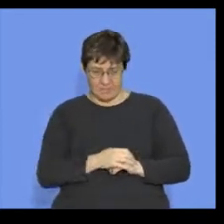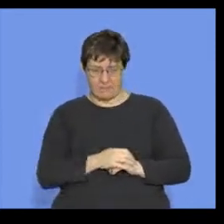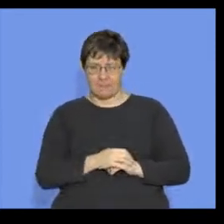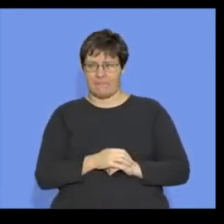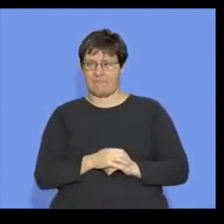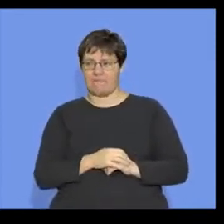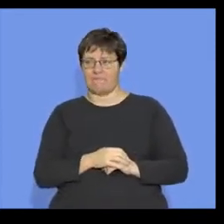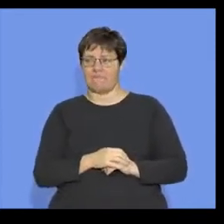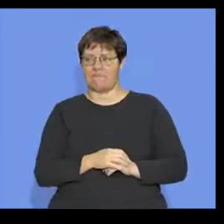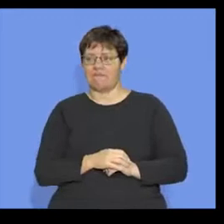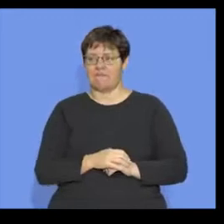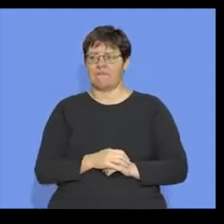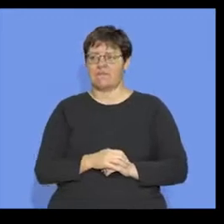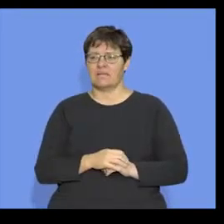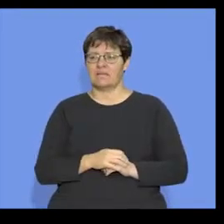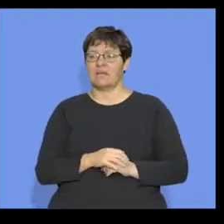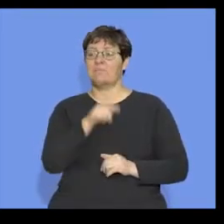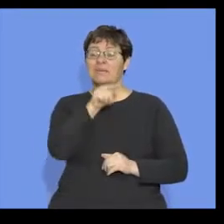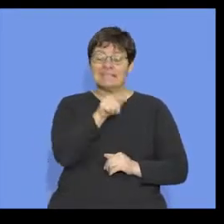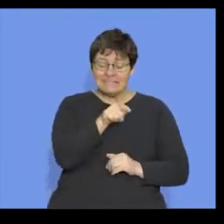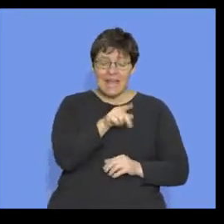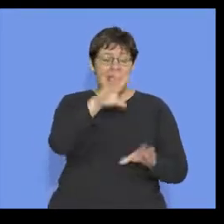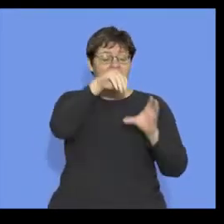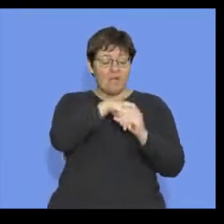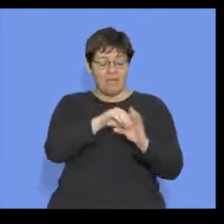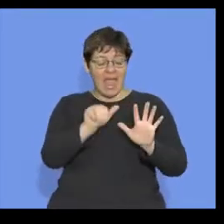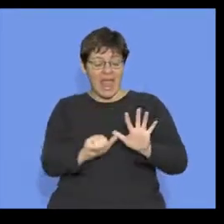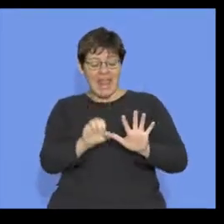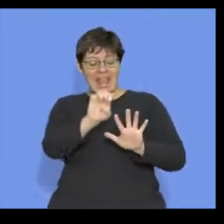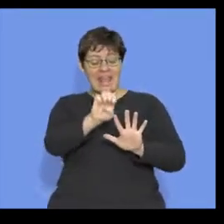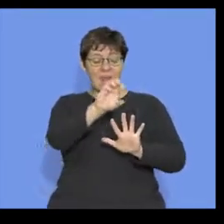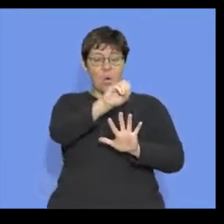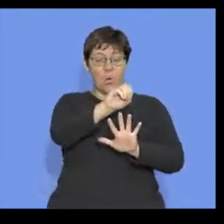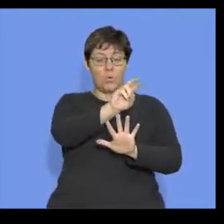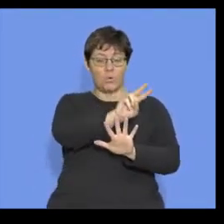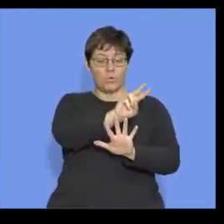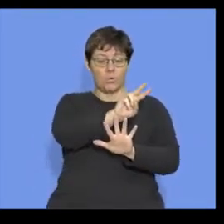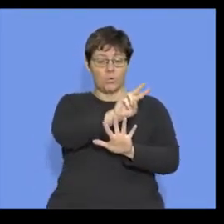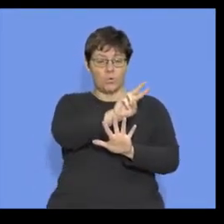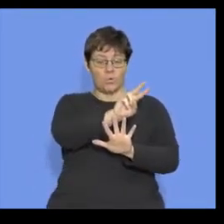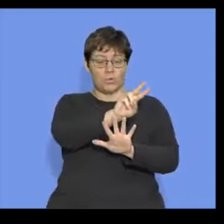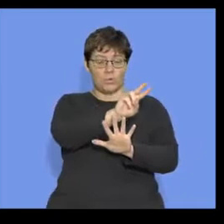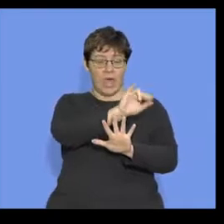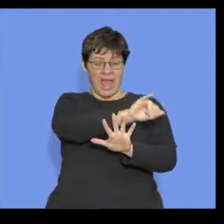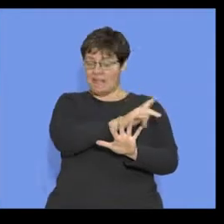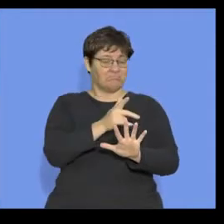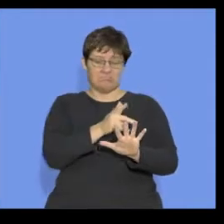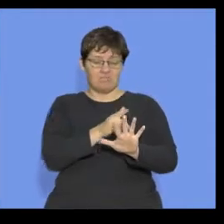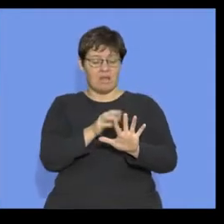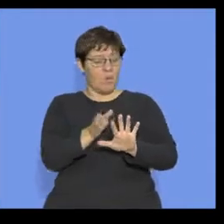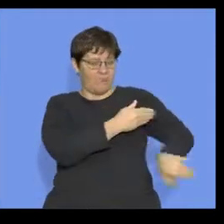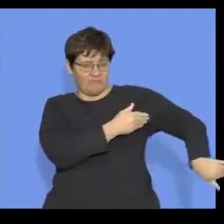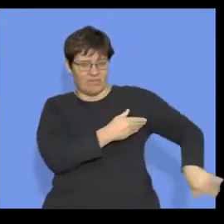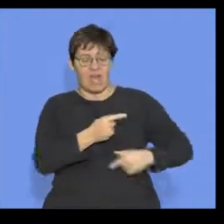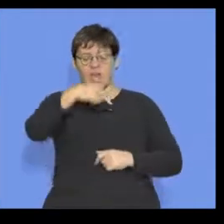Okay, 3 letters of alphabet. But this excludes vowels and Q, okay? So on number plates, we